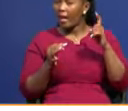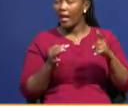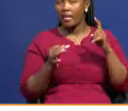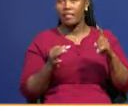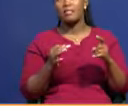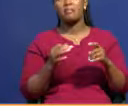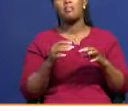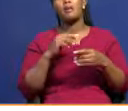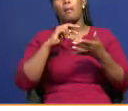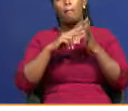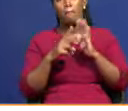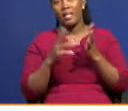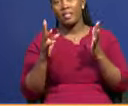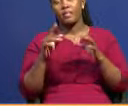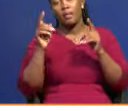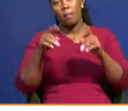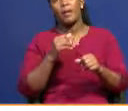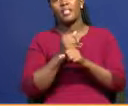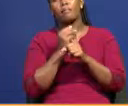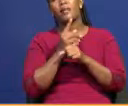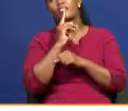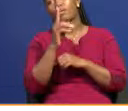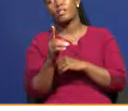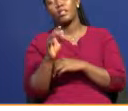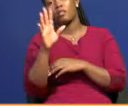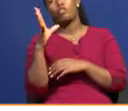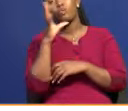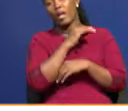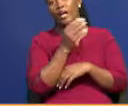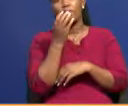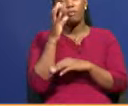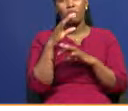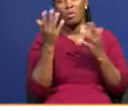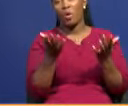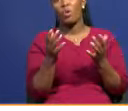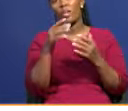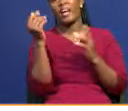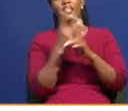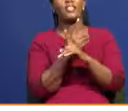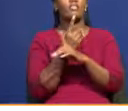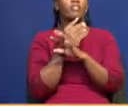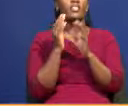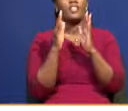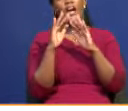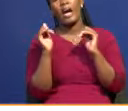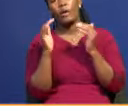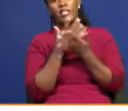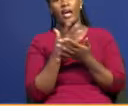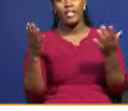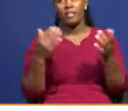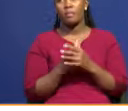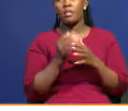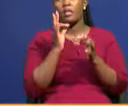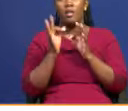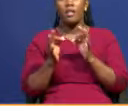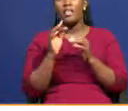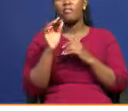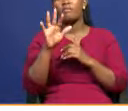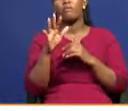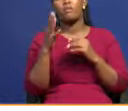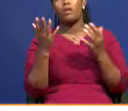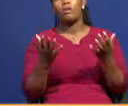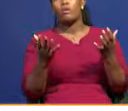I have to go slow on food. If I can't afford diapers, then probably I'll need to get a makeshift,